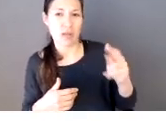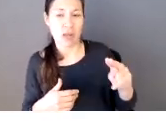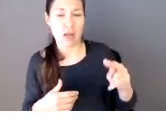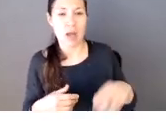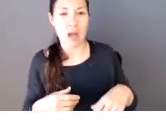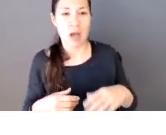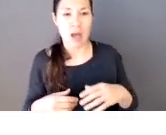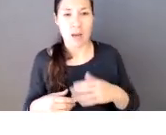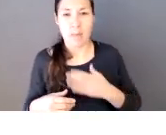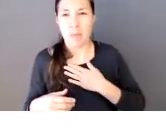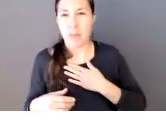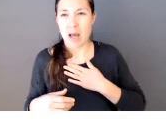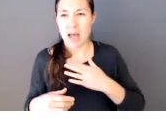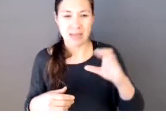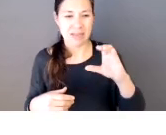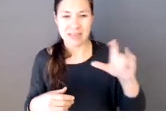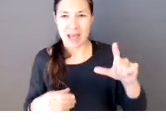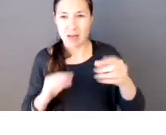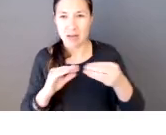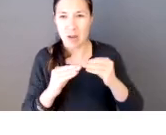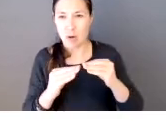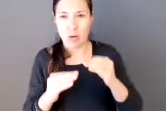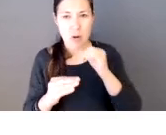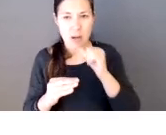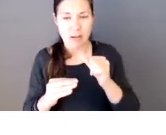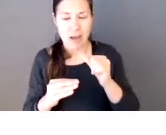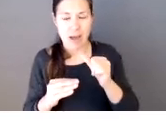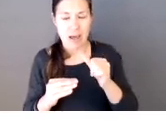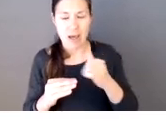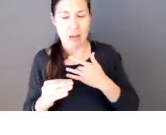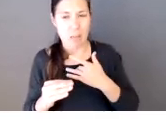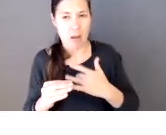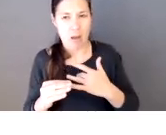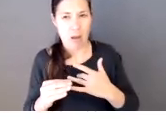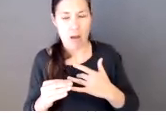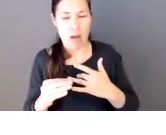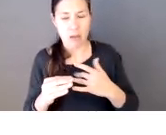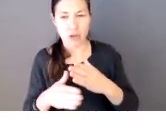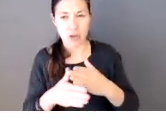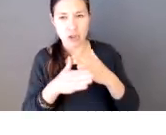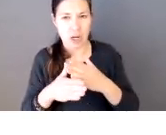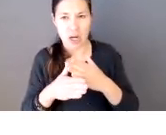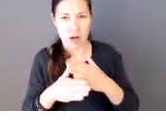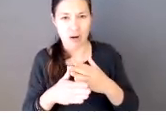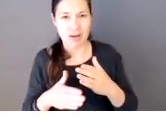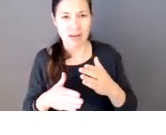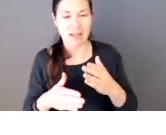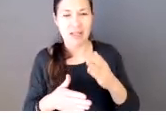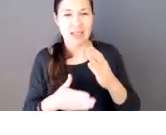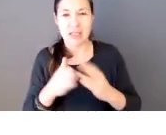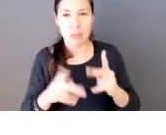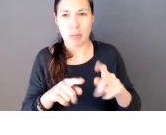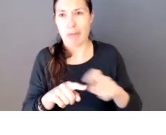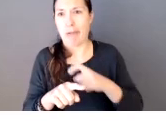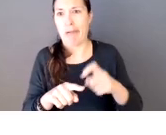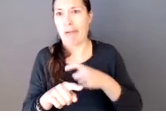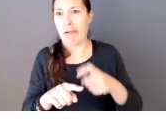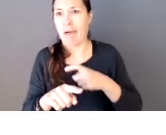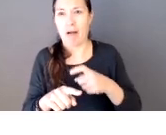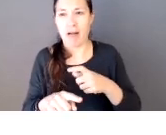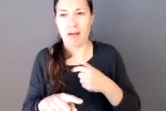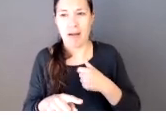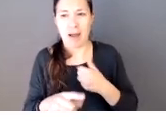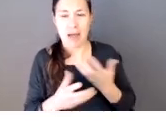number out, only because some of the people that get it, I don't want to talk to. So, but, you know, if you need to talk